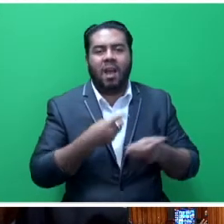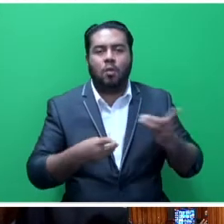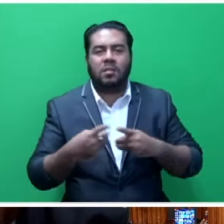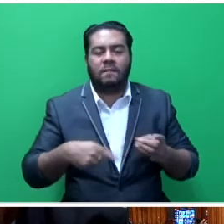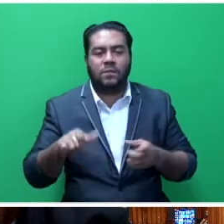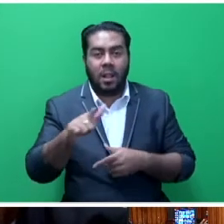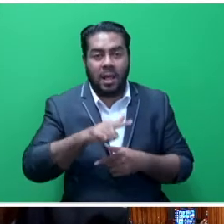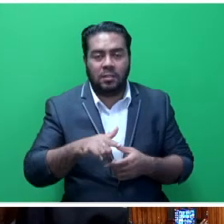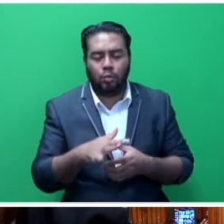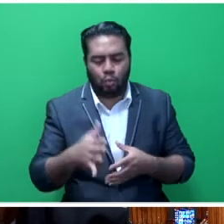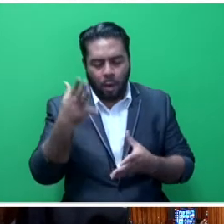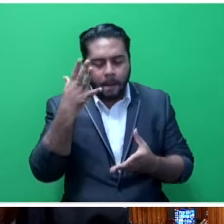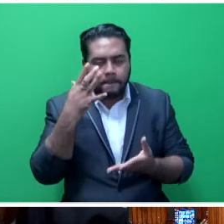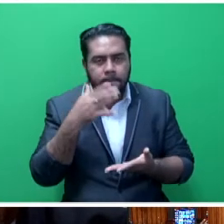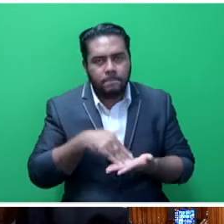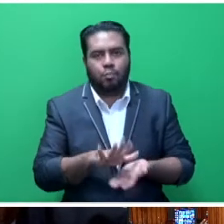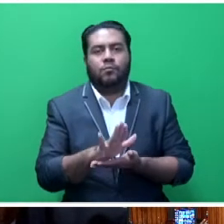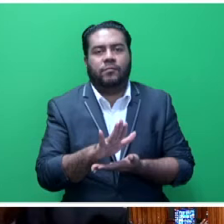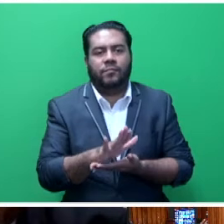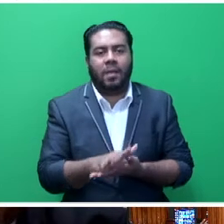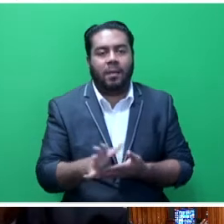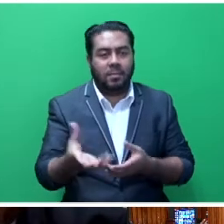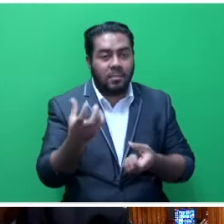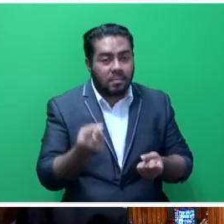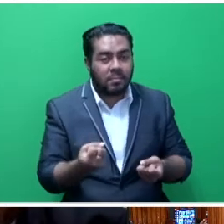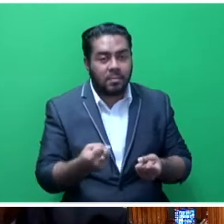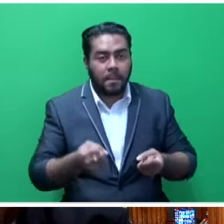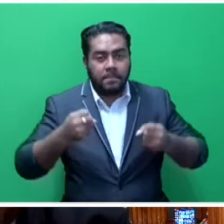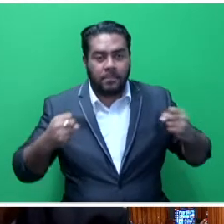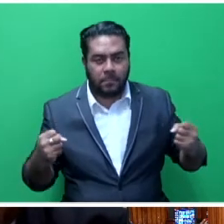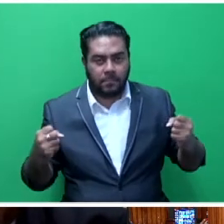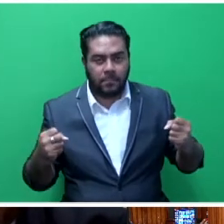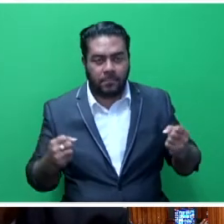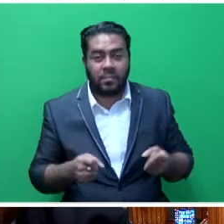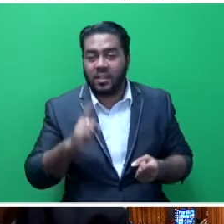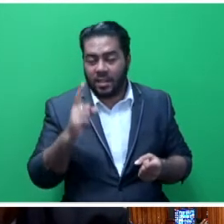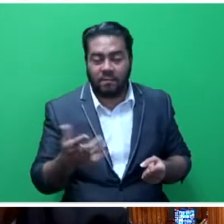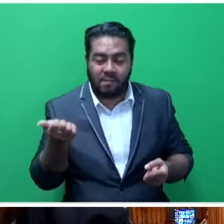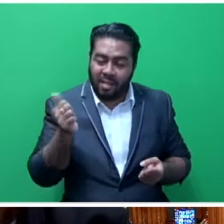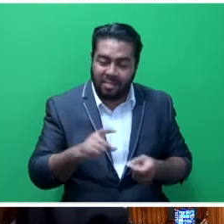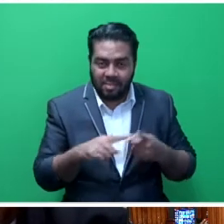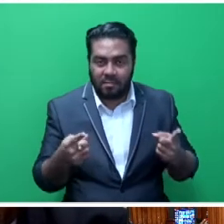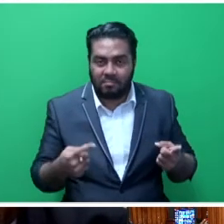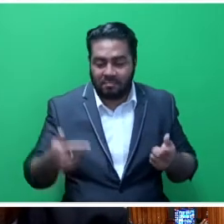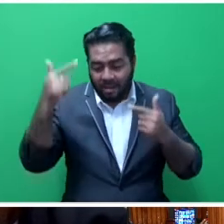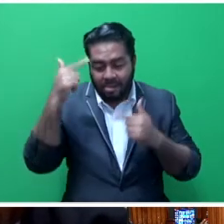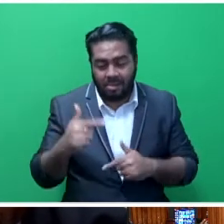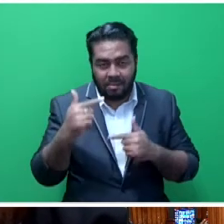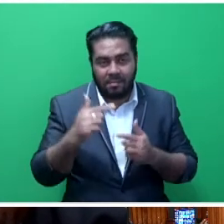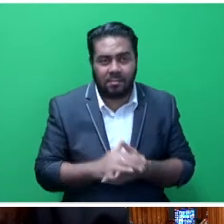to approve this, and the Director of Lands has the power to approve it. And if there's anything that is lacking, then that